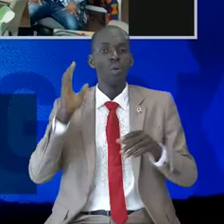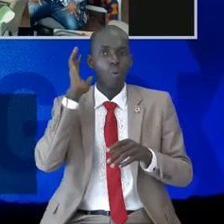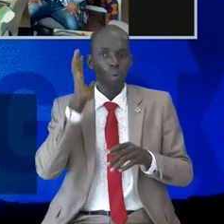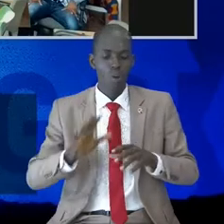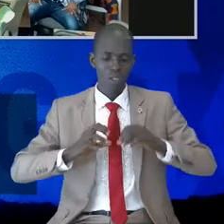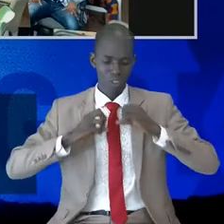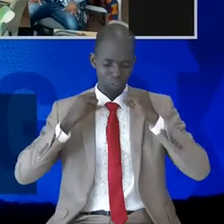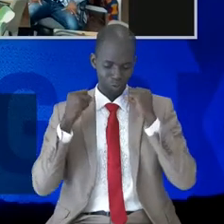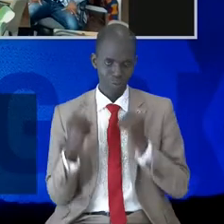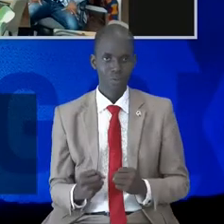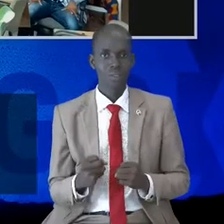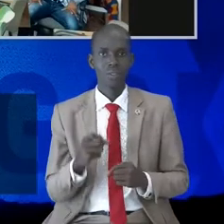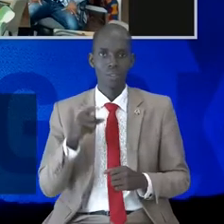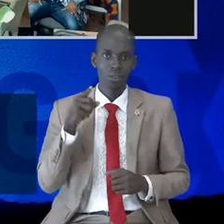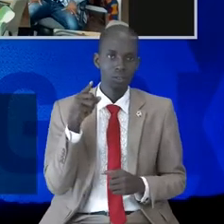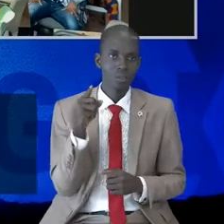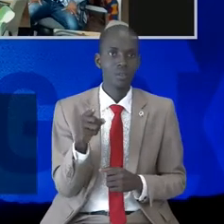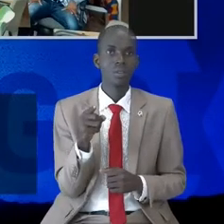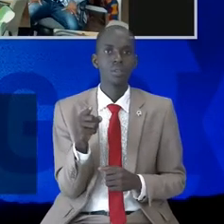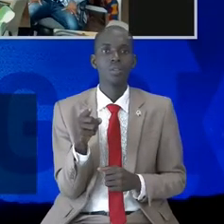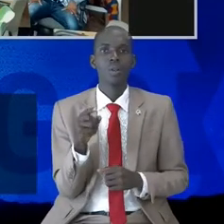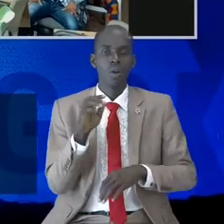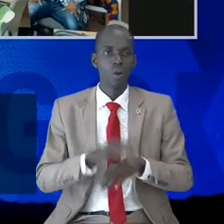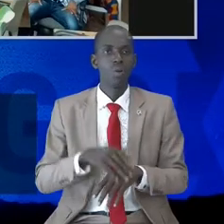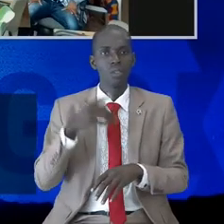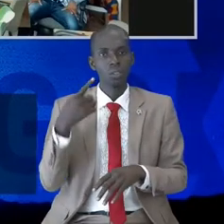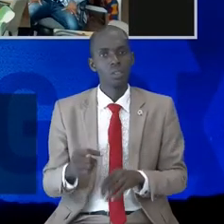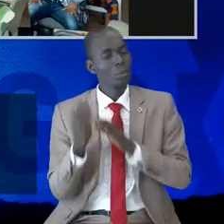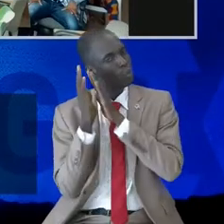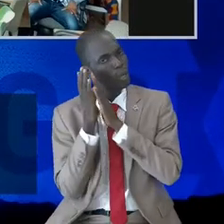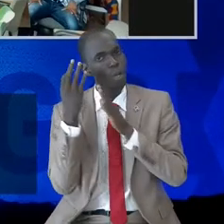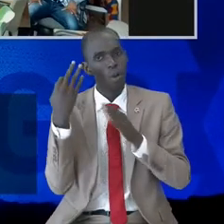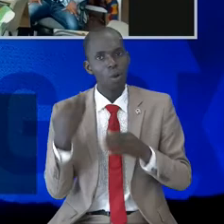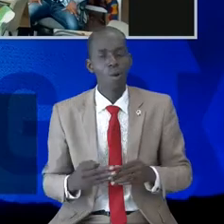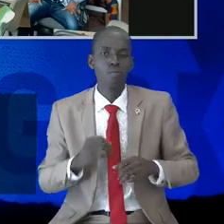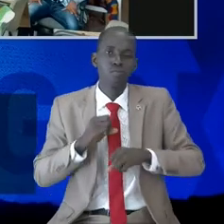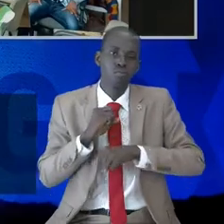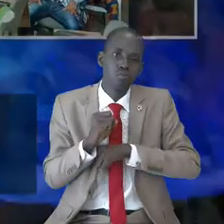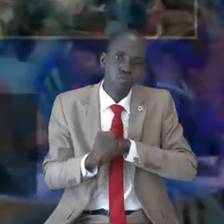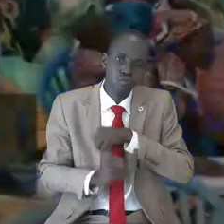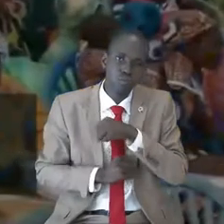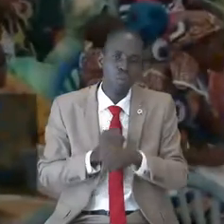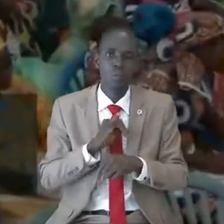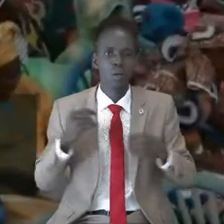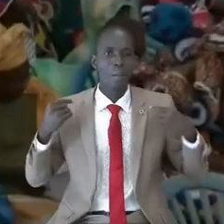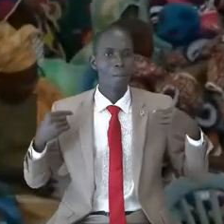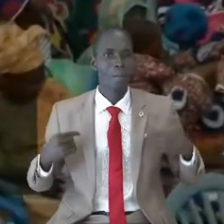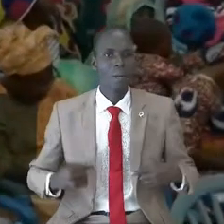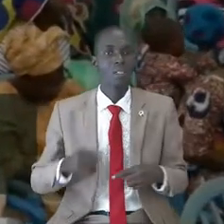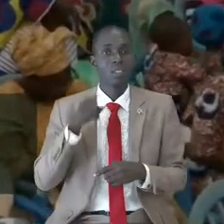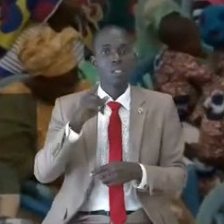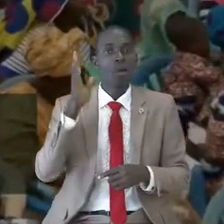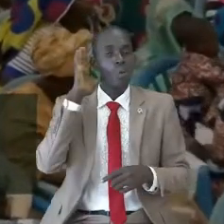strengthen him upon the bed of anguish, languishing. Thou